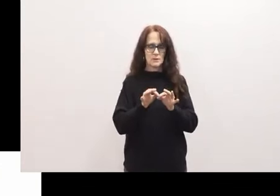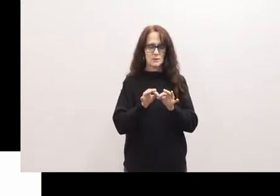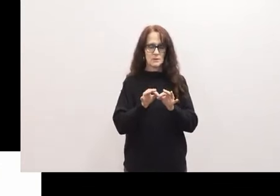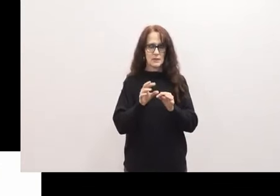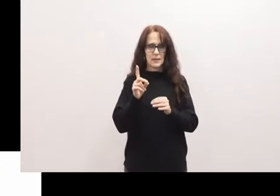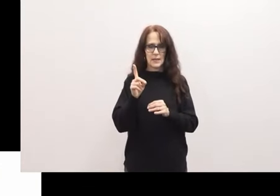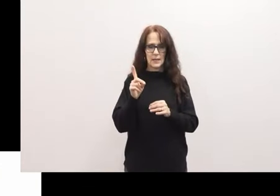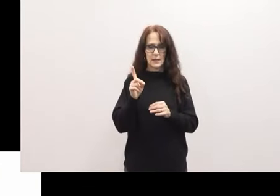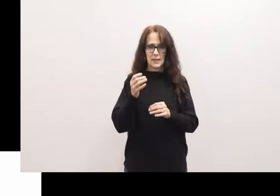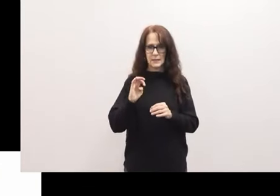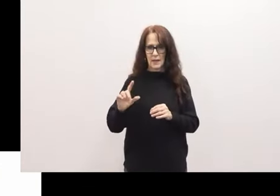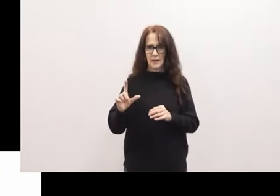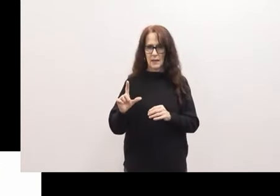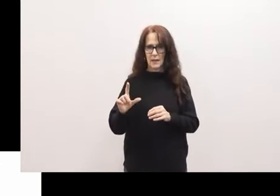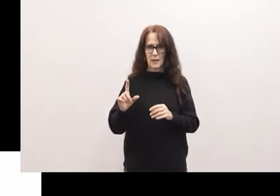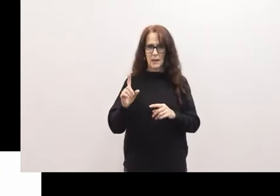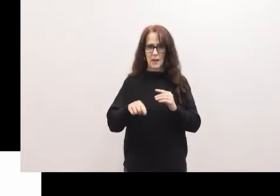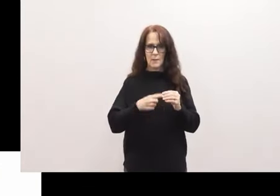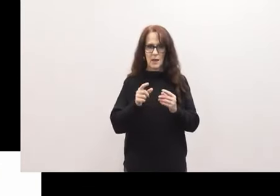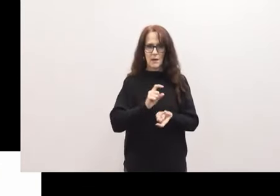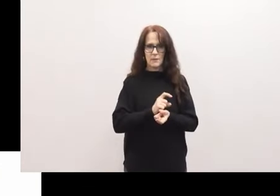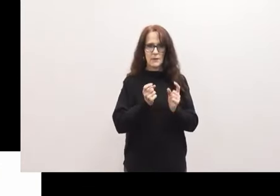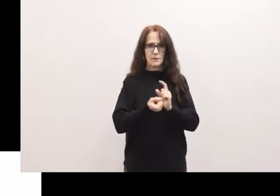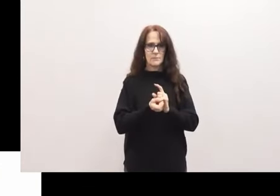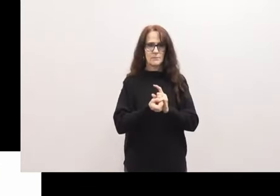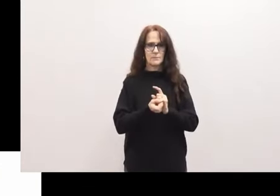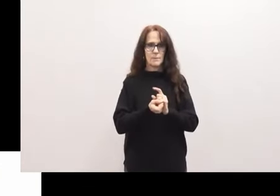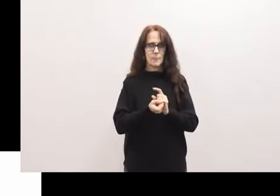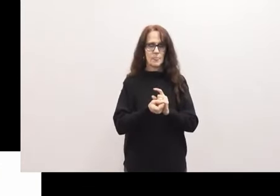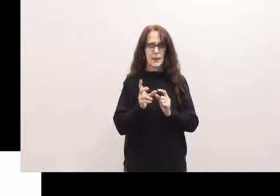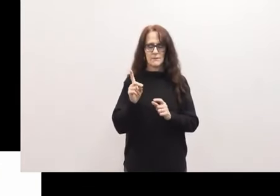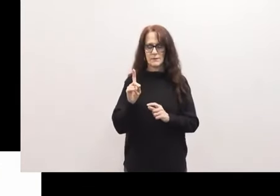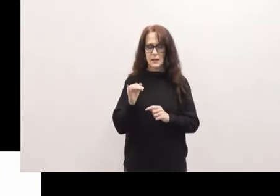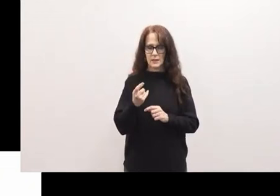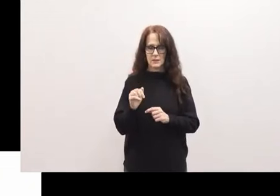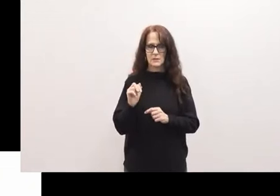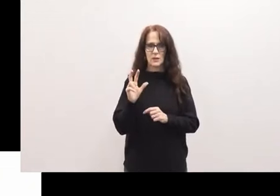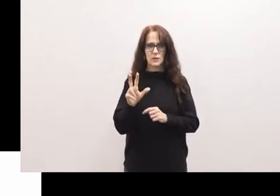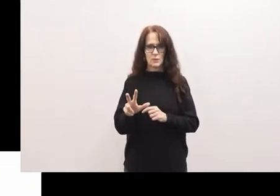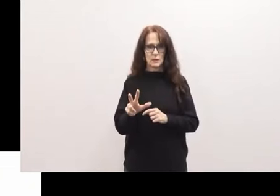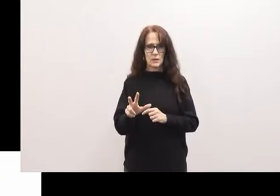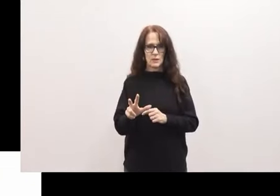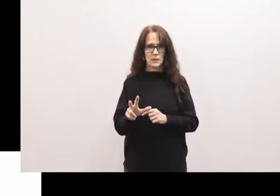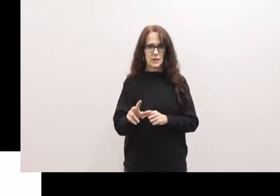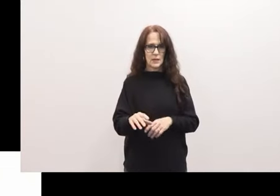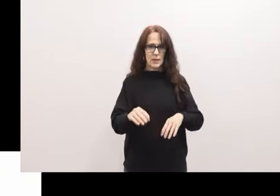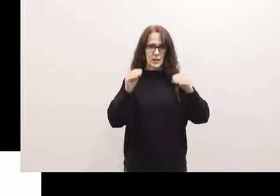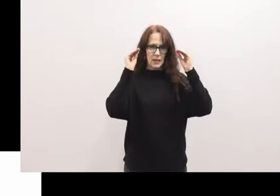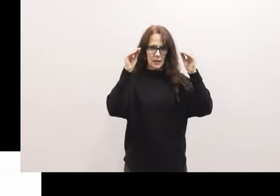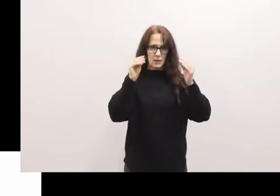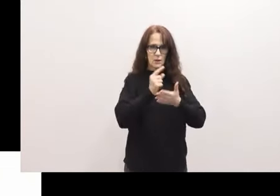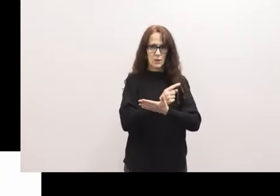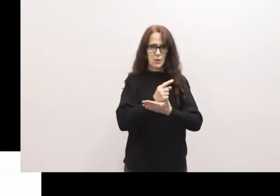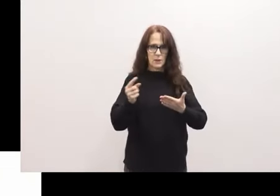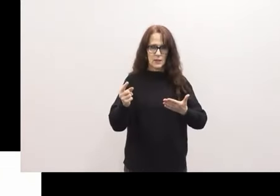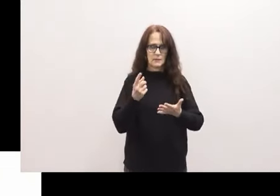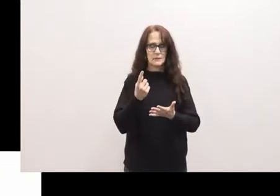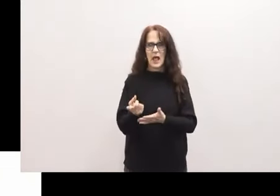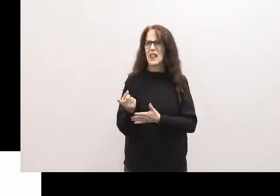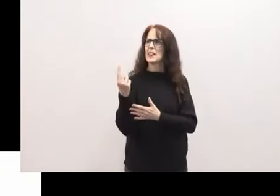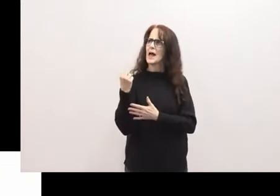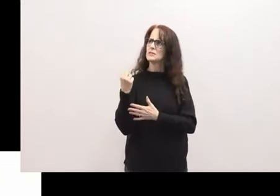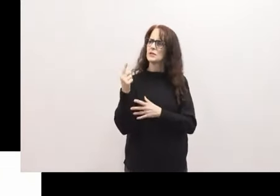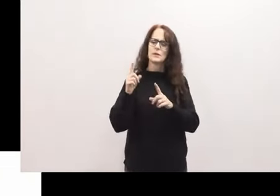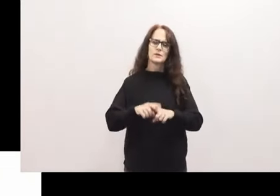the change in the administration of diagnostic 3 is that instructional weeks. Last year, there